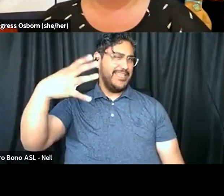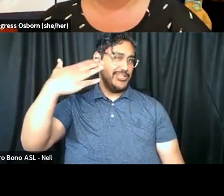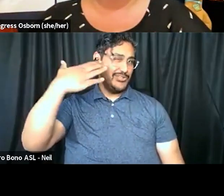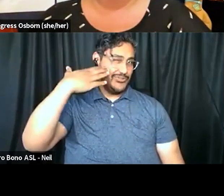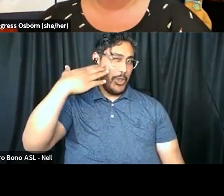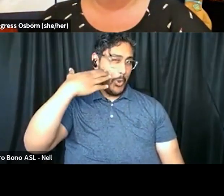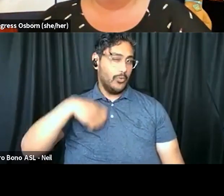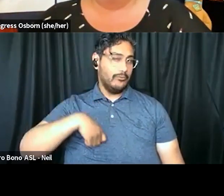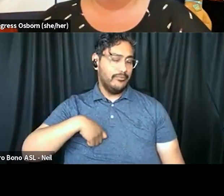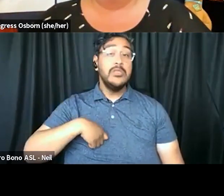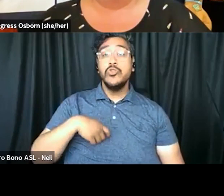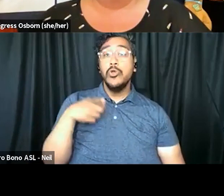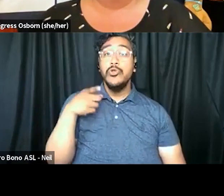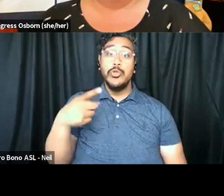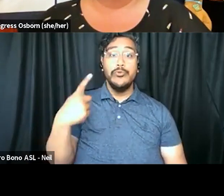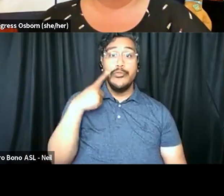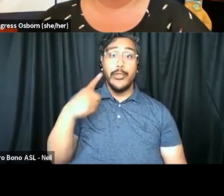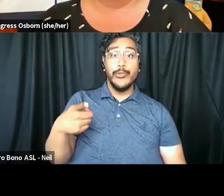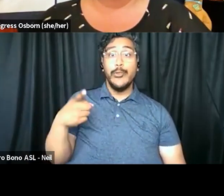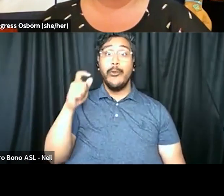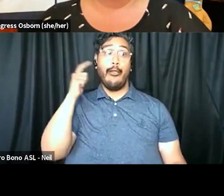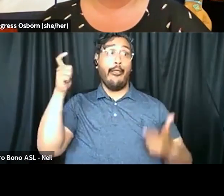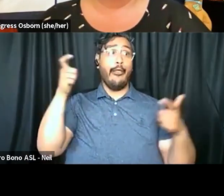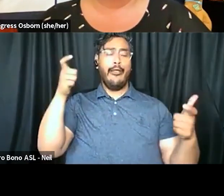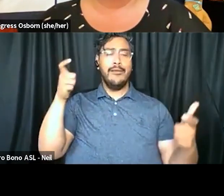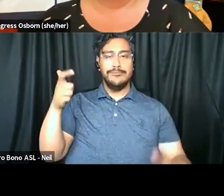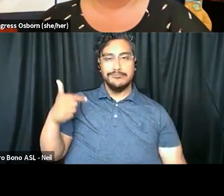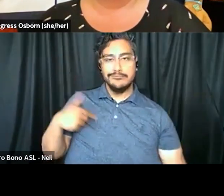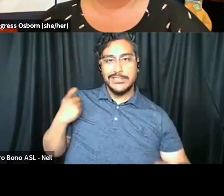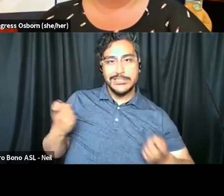nerve, I celebrate my every curve.